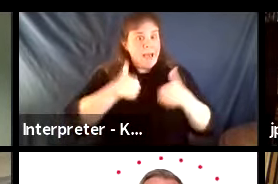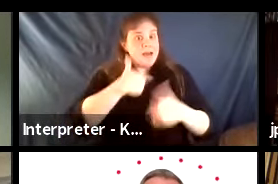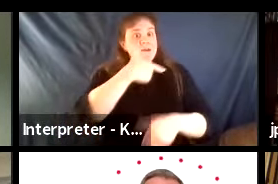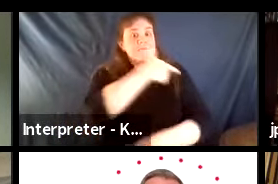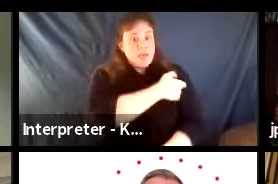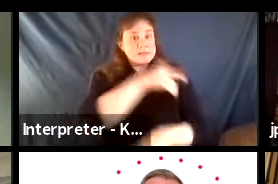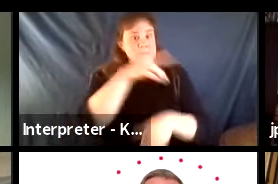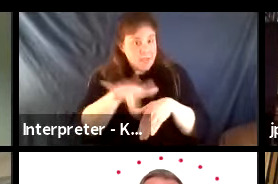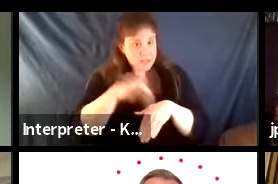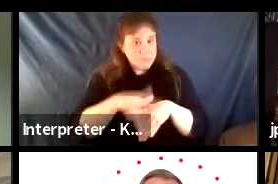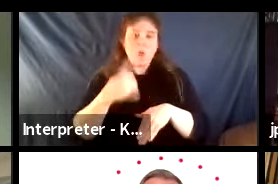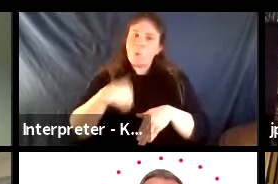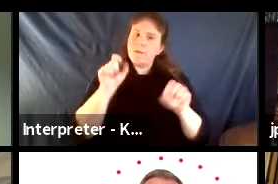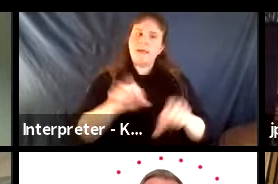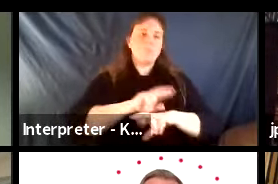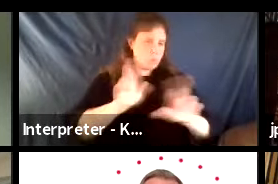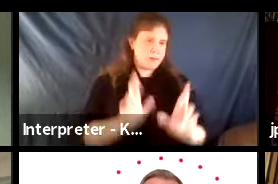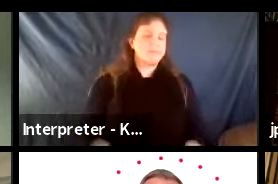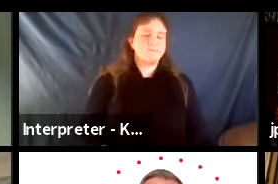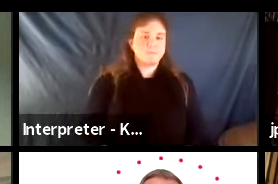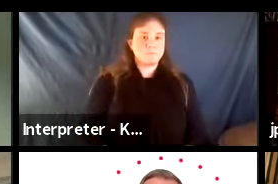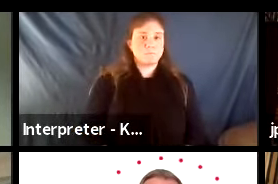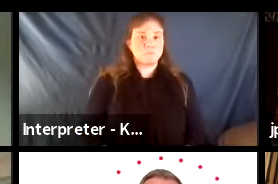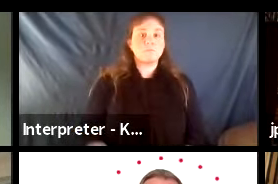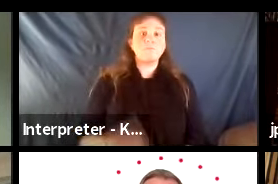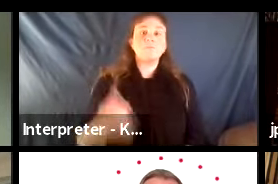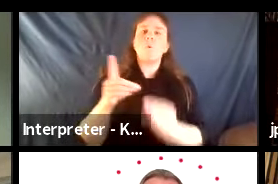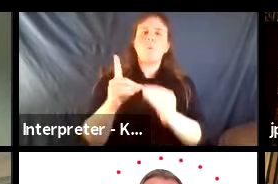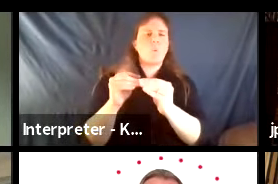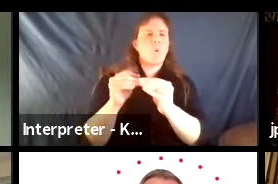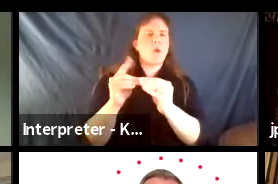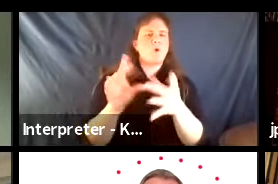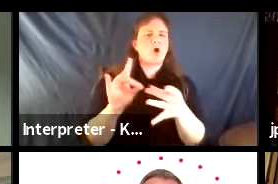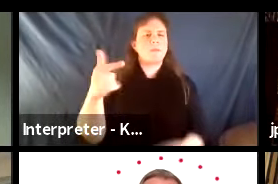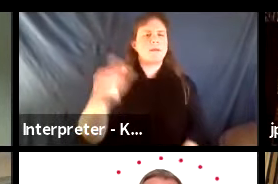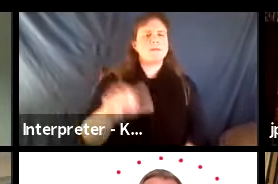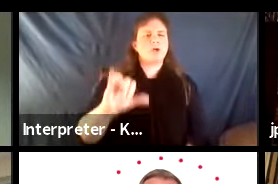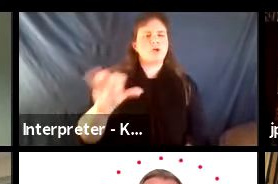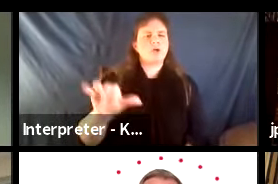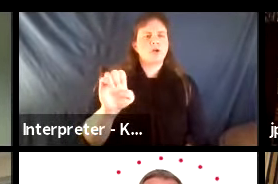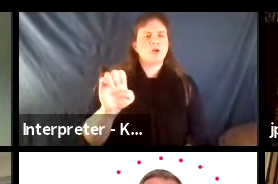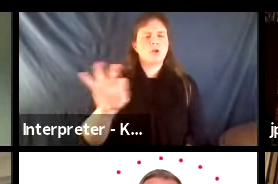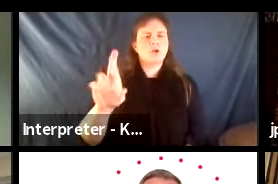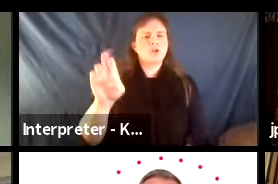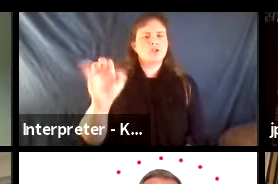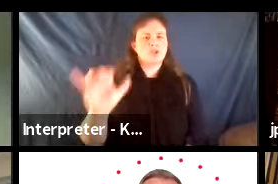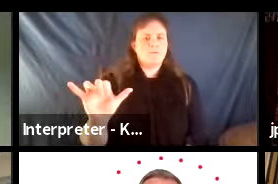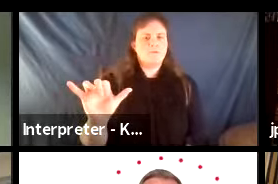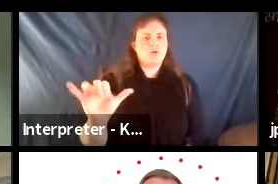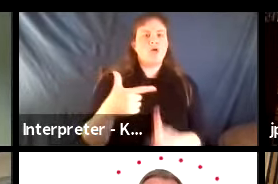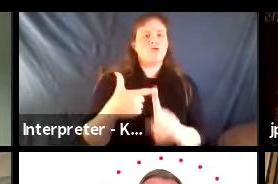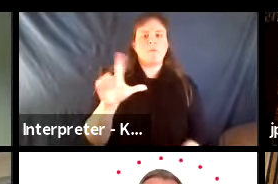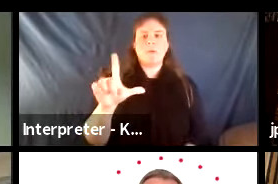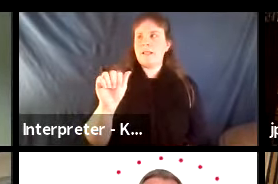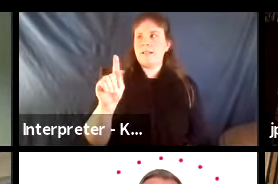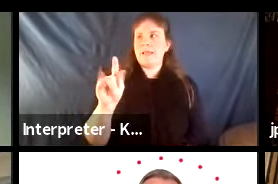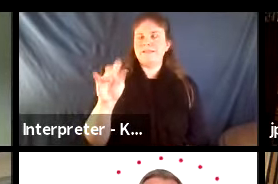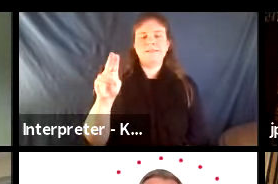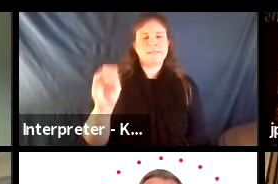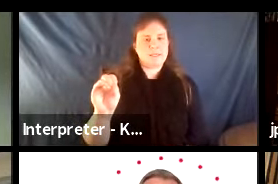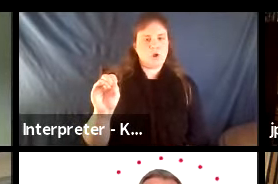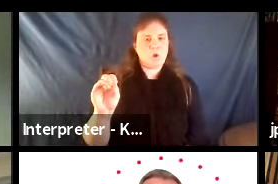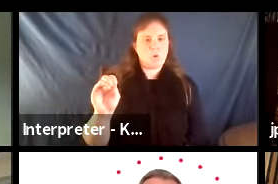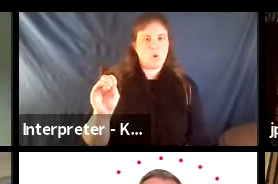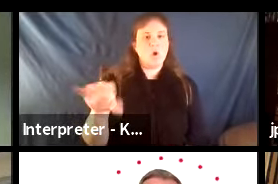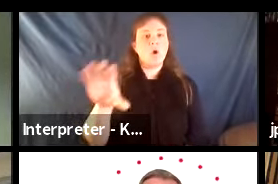Susan. We have time for one more comment. Jeffrey Reynoso from Latino Coalition in this section, and Sylvia, we'll see if we can